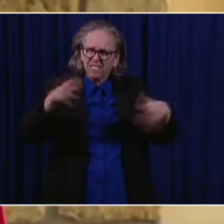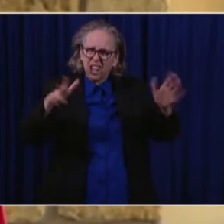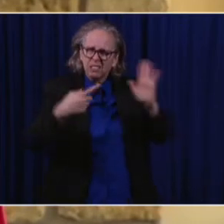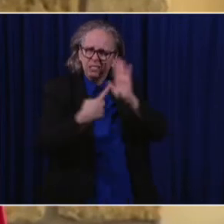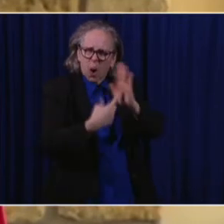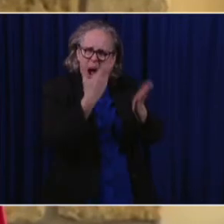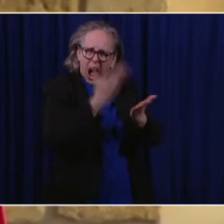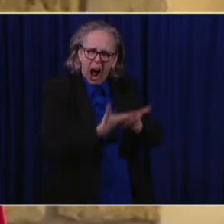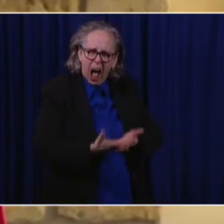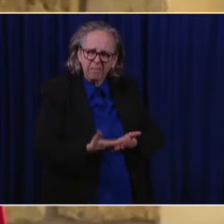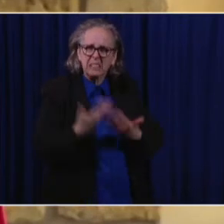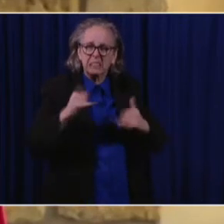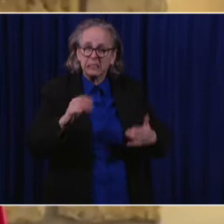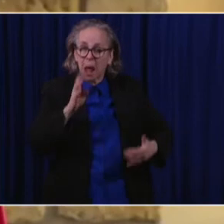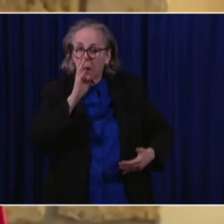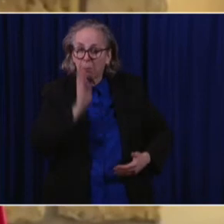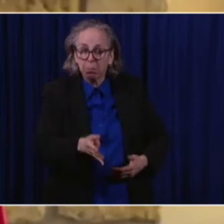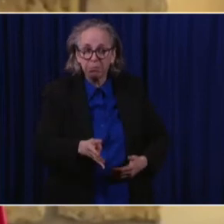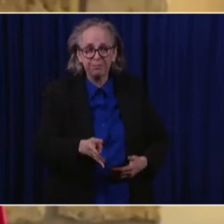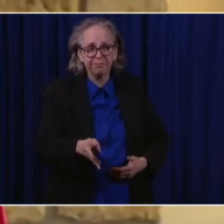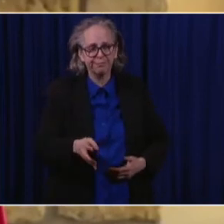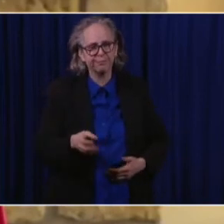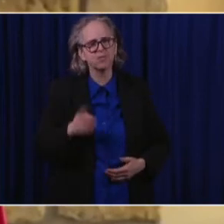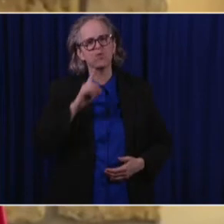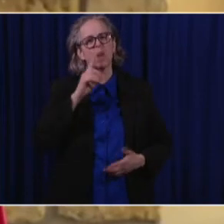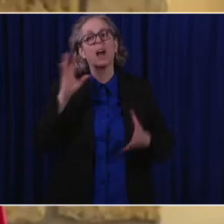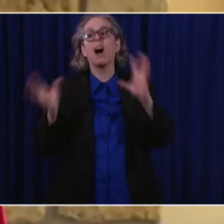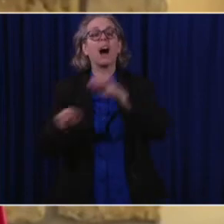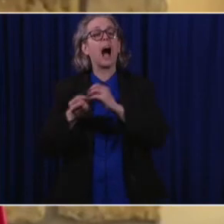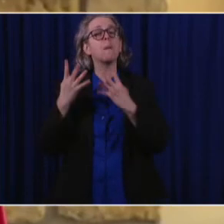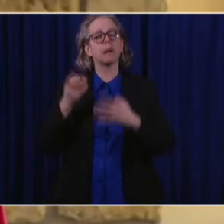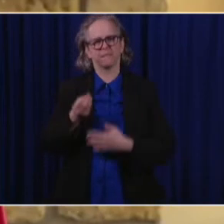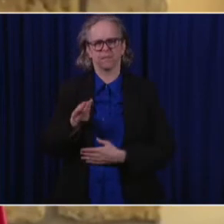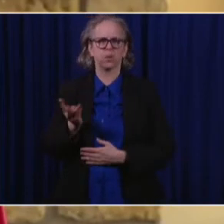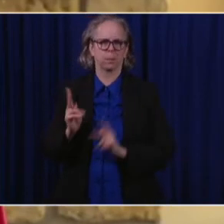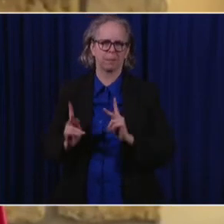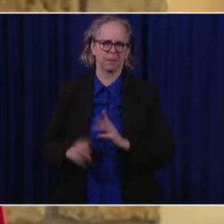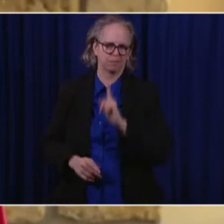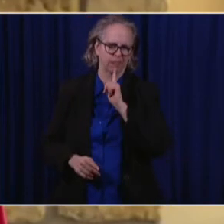or certainly a minority in Ohio, and